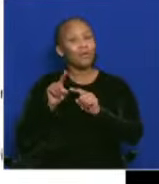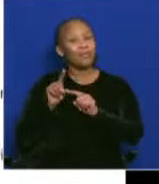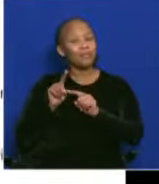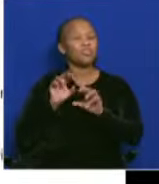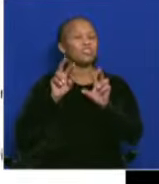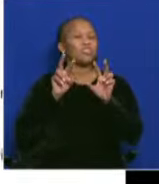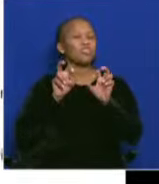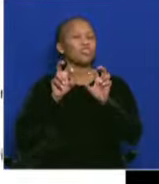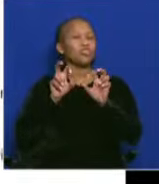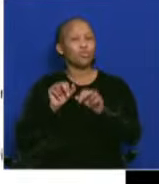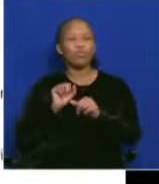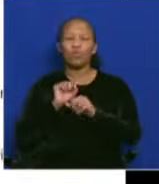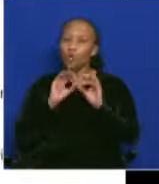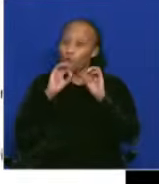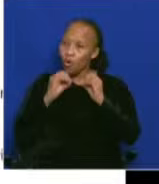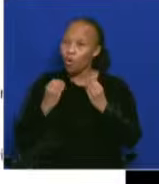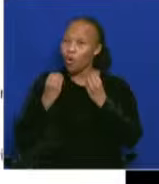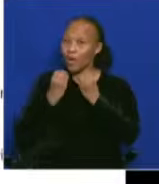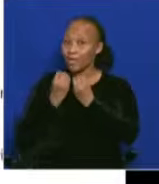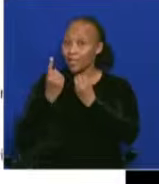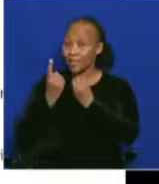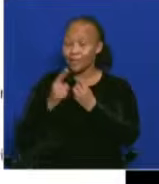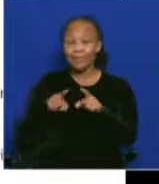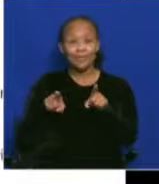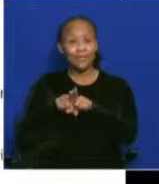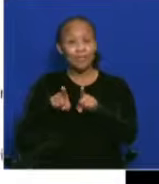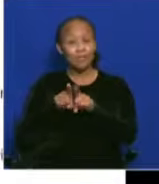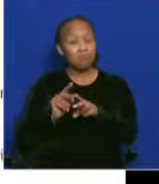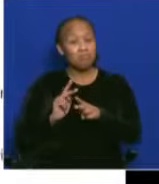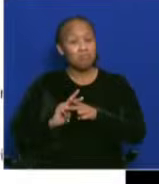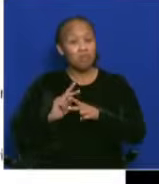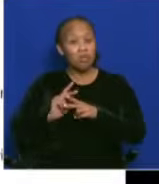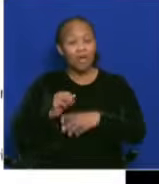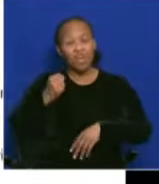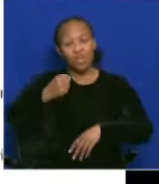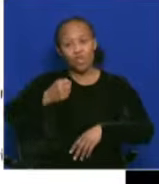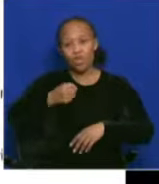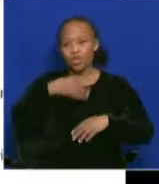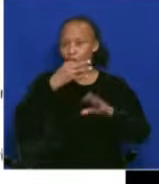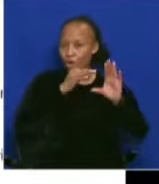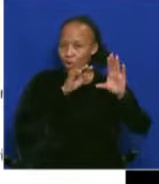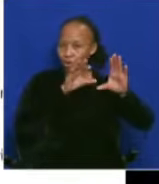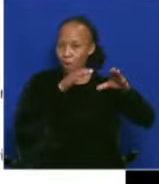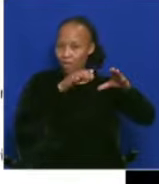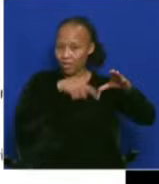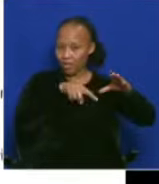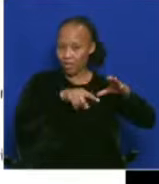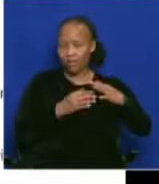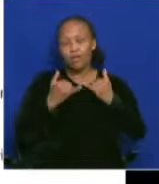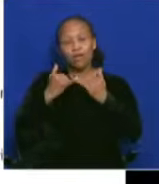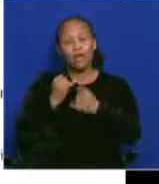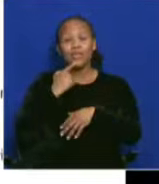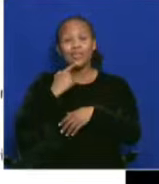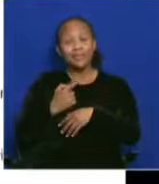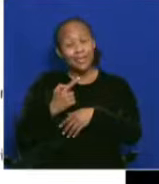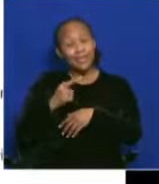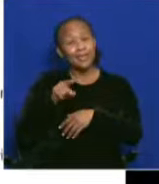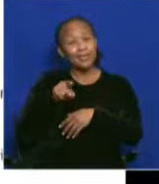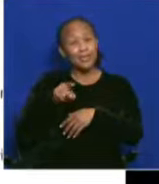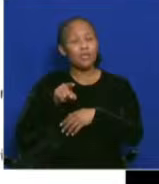reports prepared by third parties. Carneylinks respectfully submits that such material should be approached with appropriate